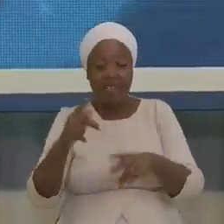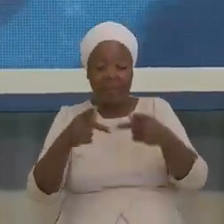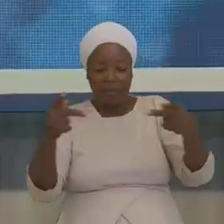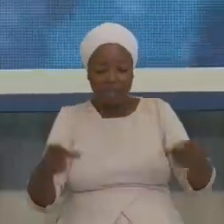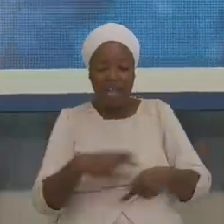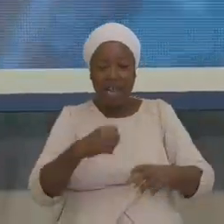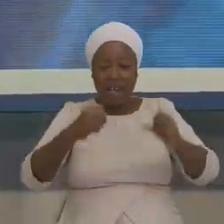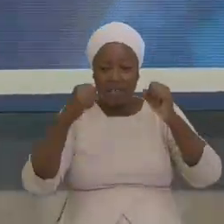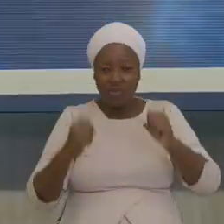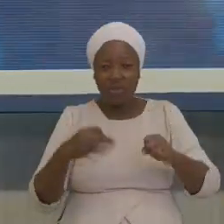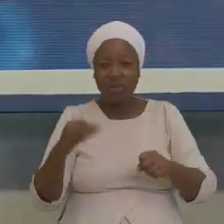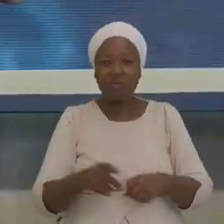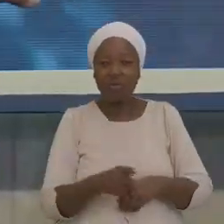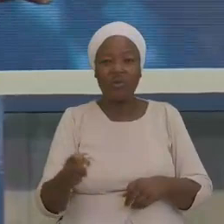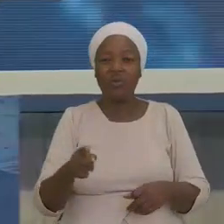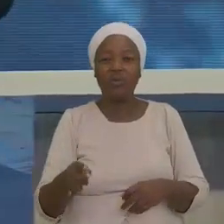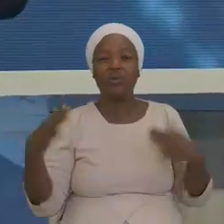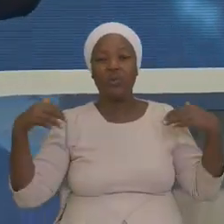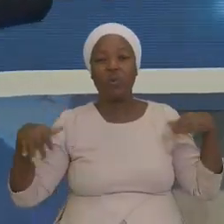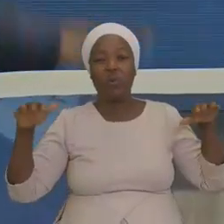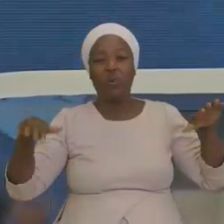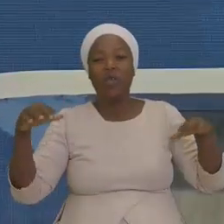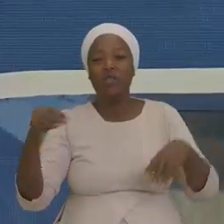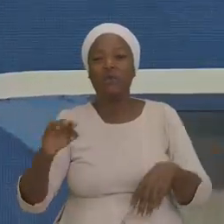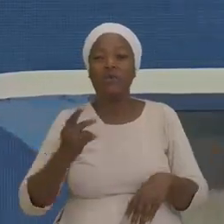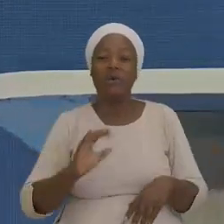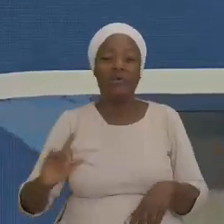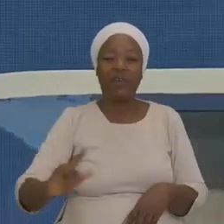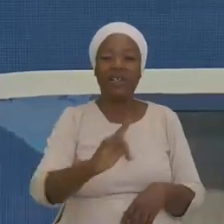of those wings of our flight.